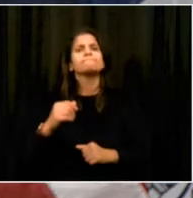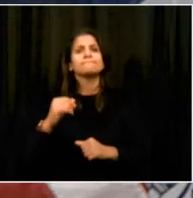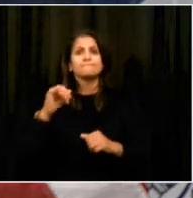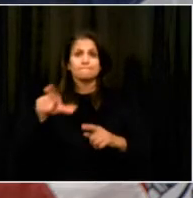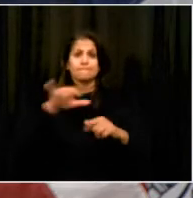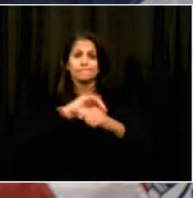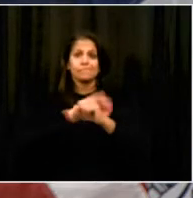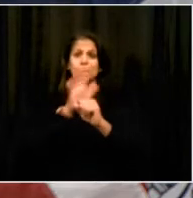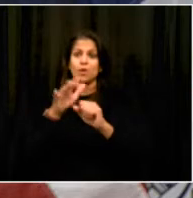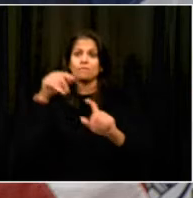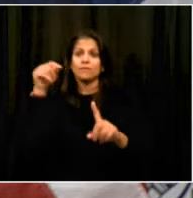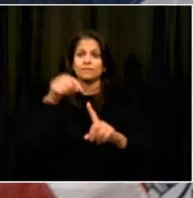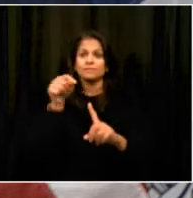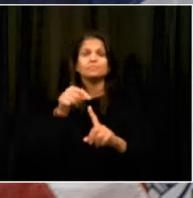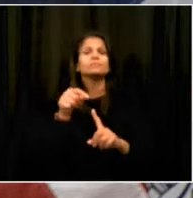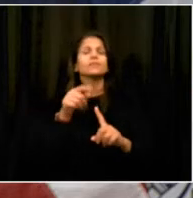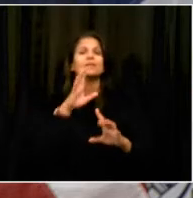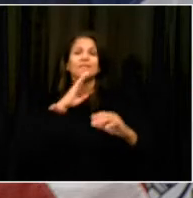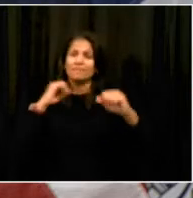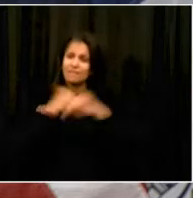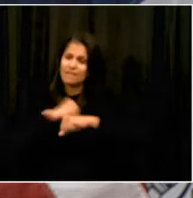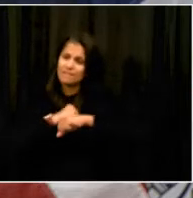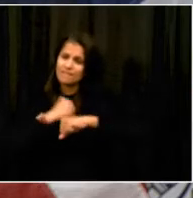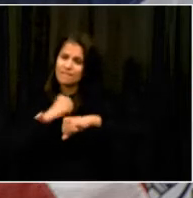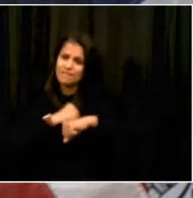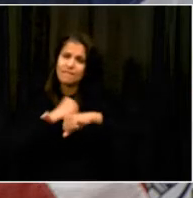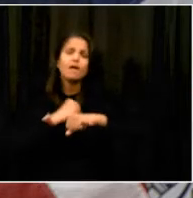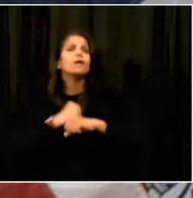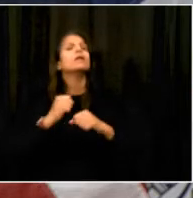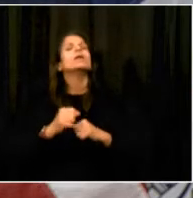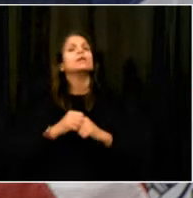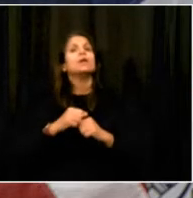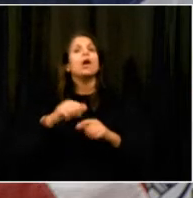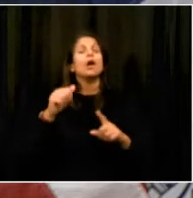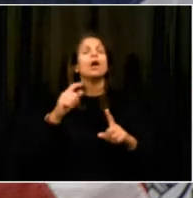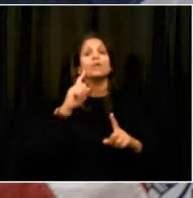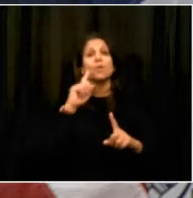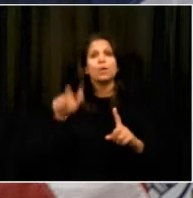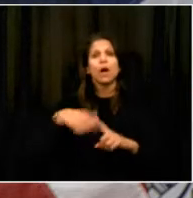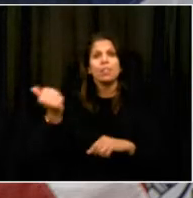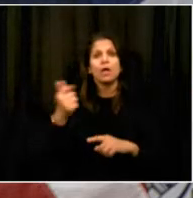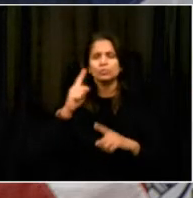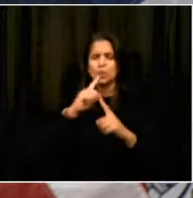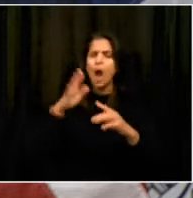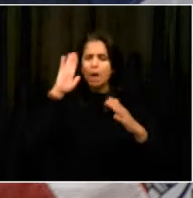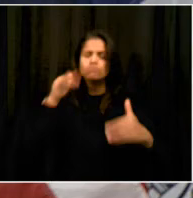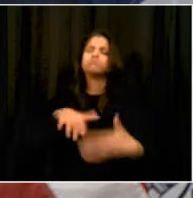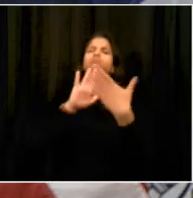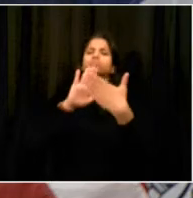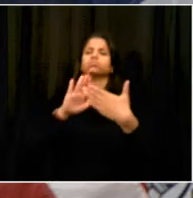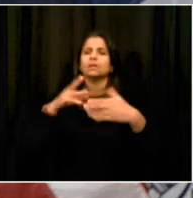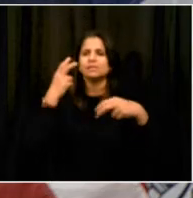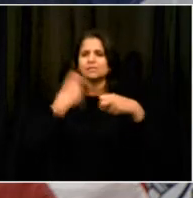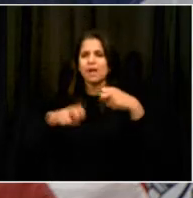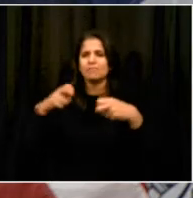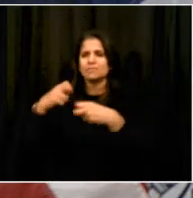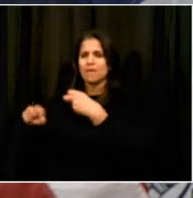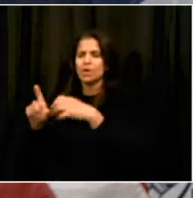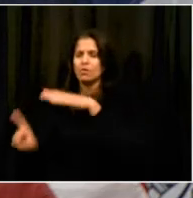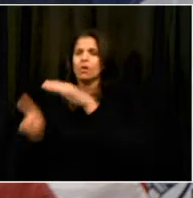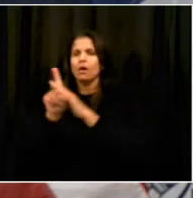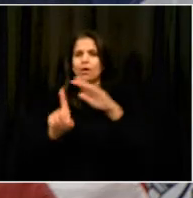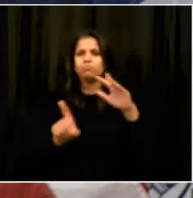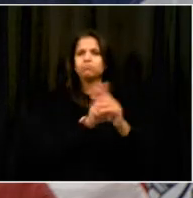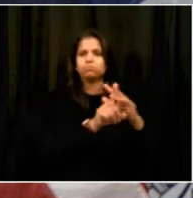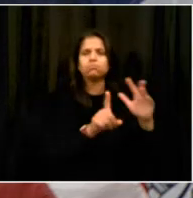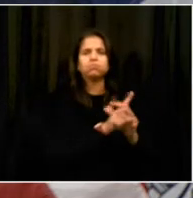it's absolutely happened also because of the coronavirus, but it even has bigger ramifications, which is the challenge of our blood supply